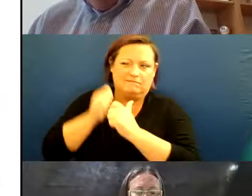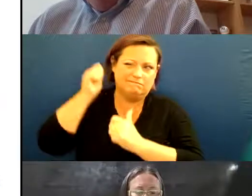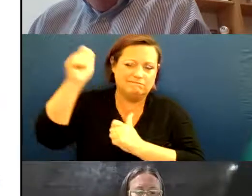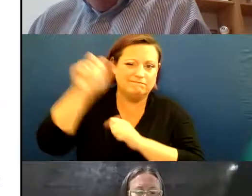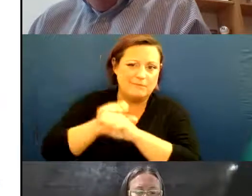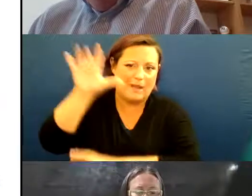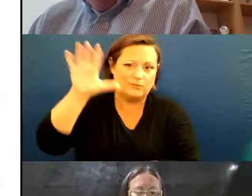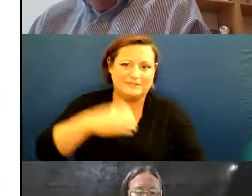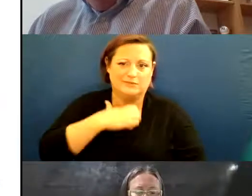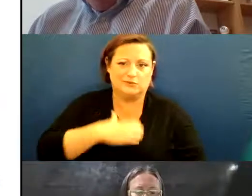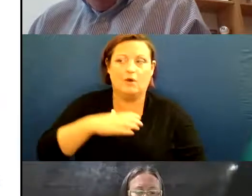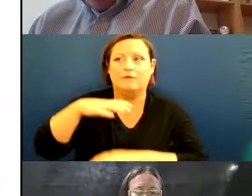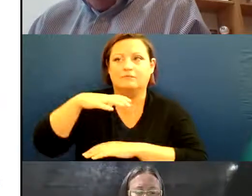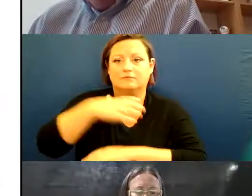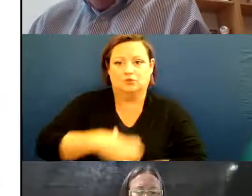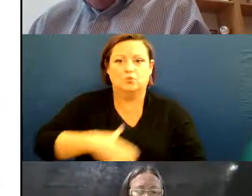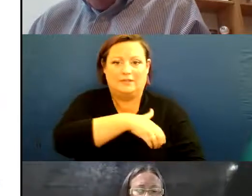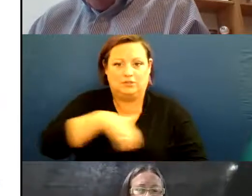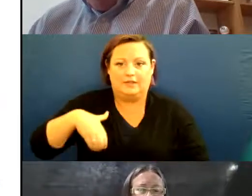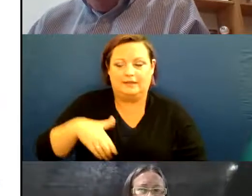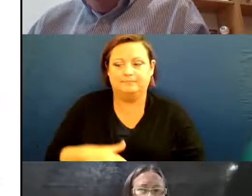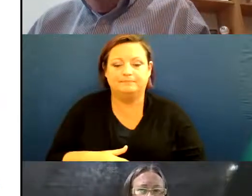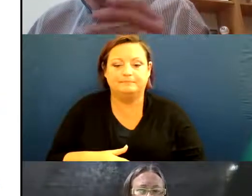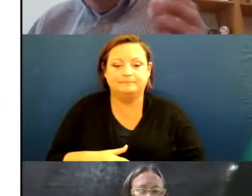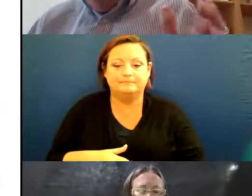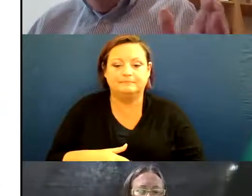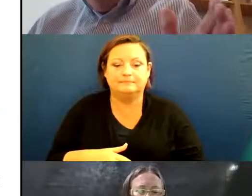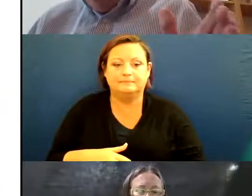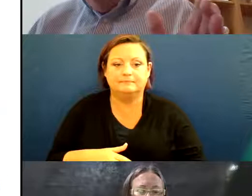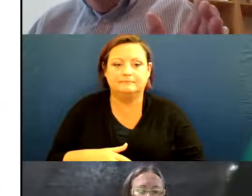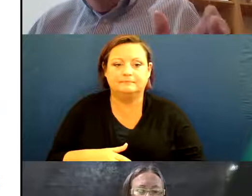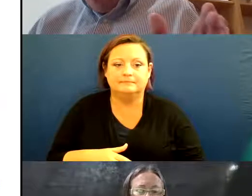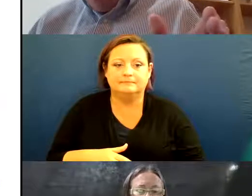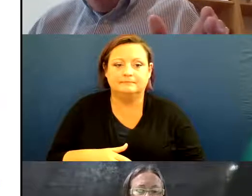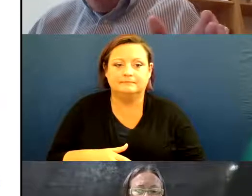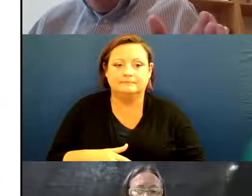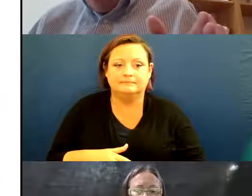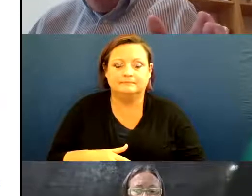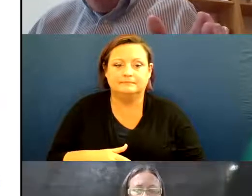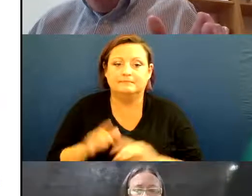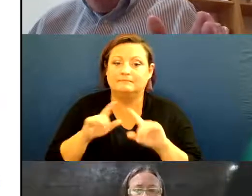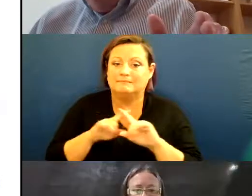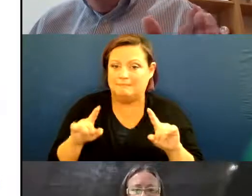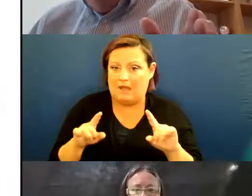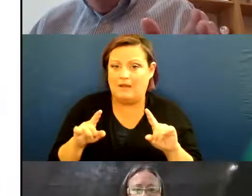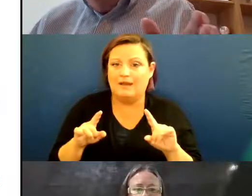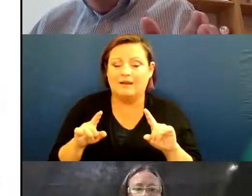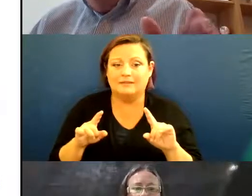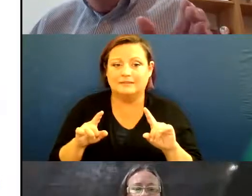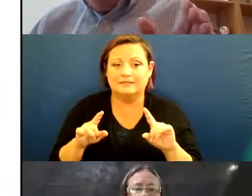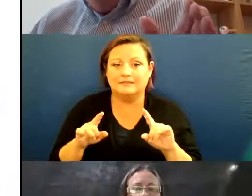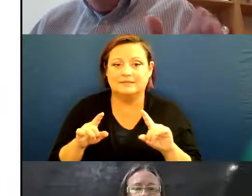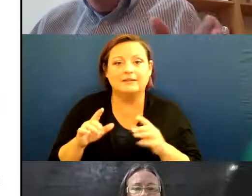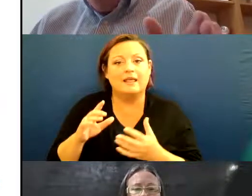but his mentor did have a block, a paraffin